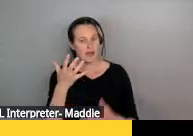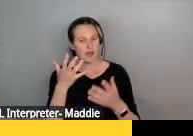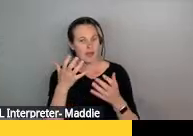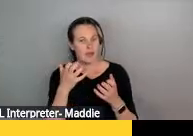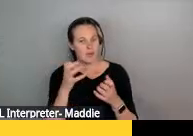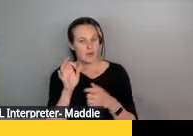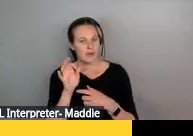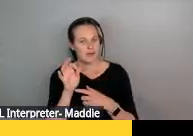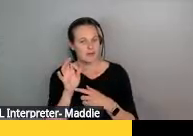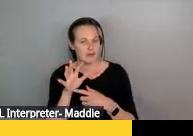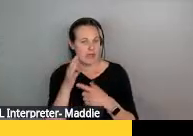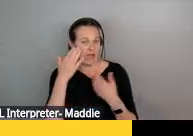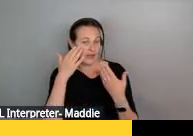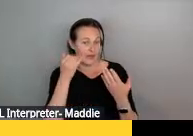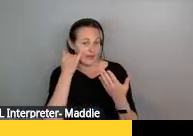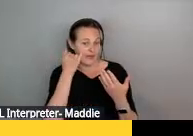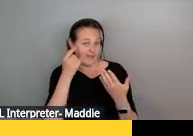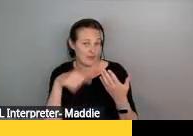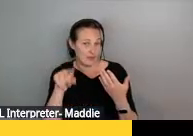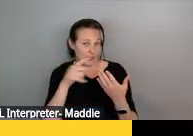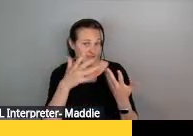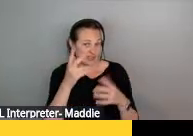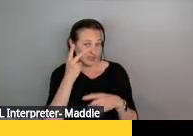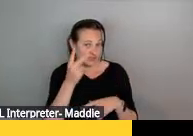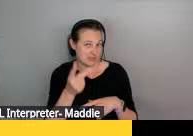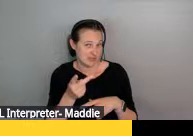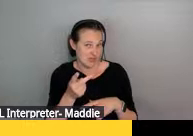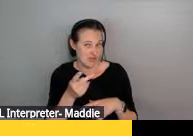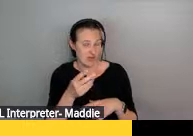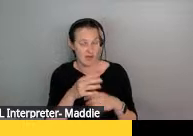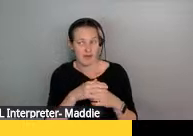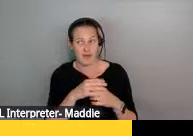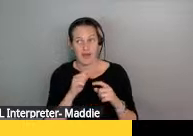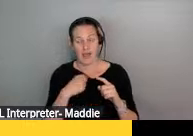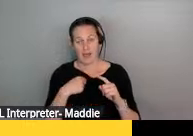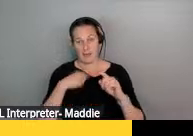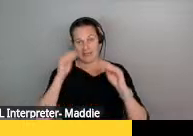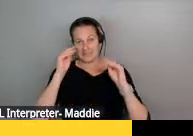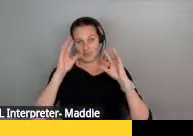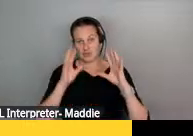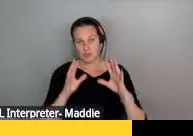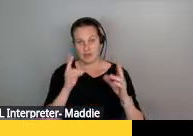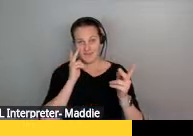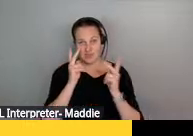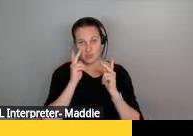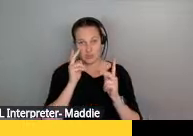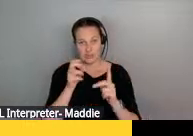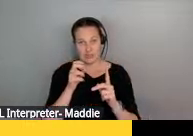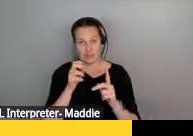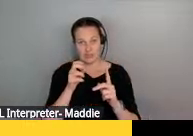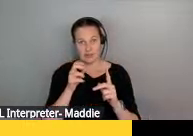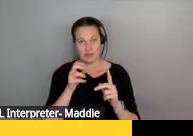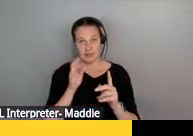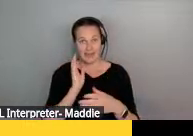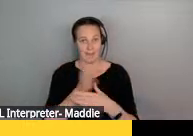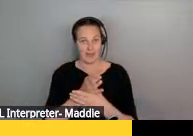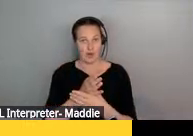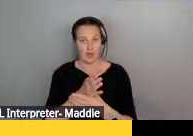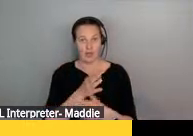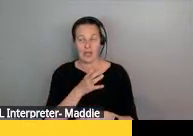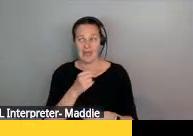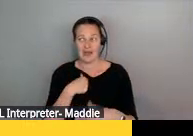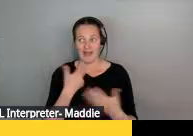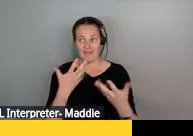didn't know if you guys saw my stuff, but like I'm a teacher of the visually impaired, and I have really found